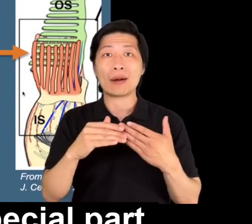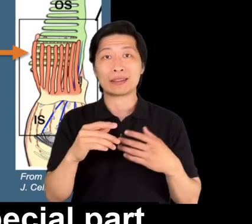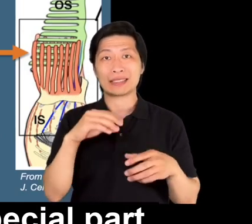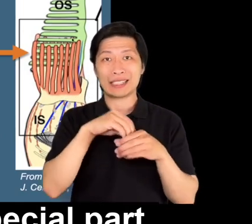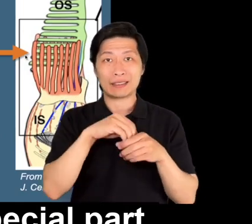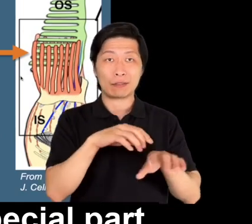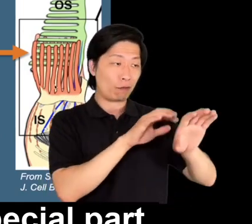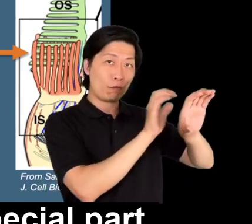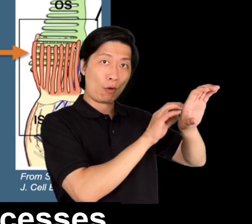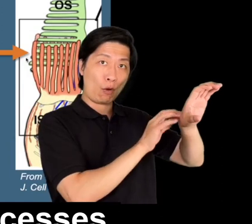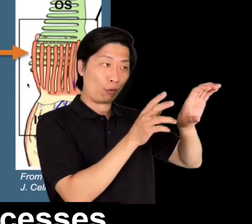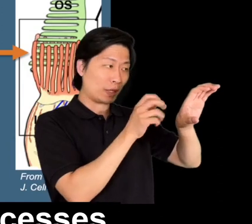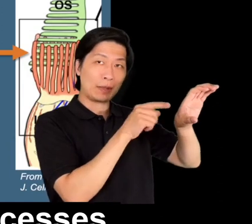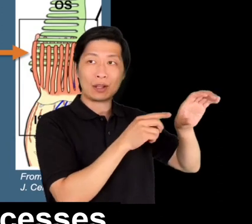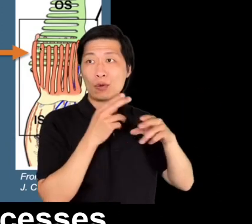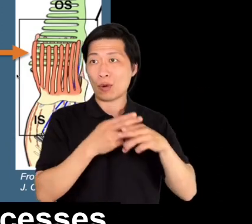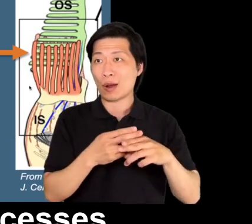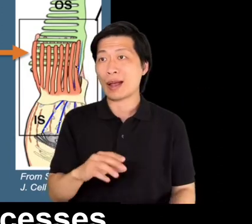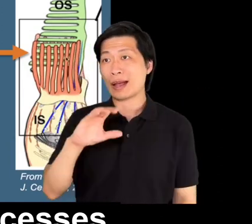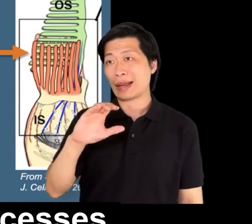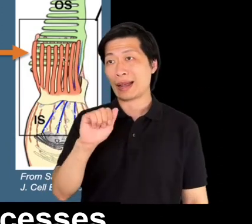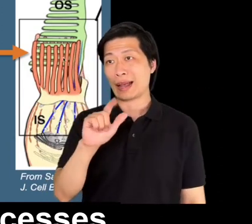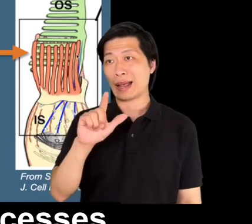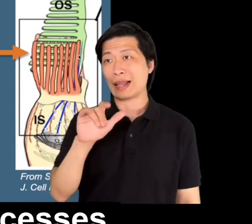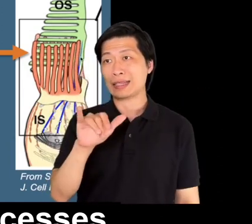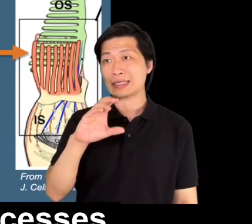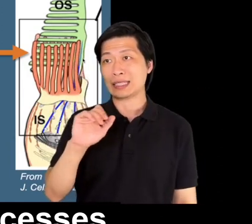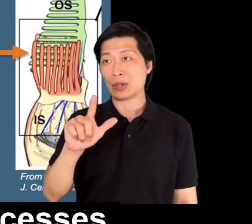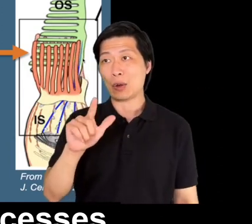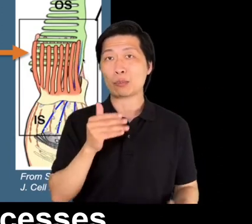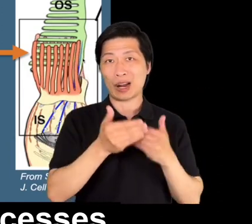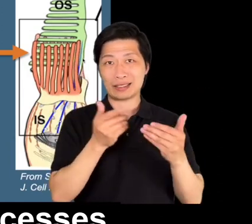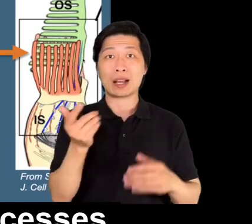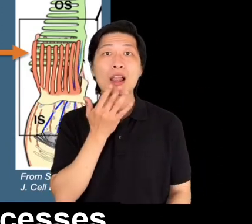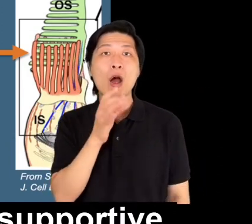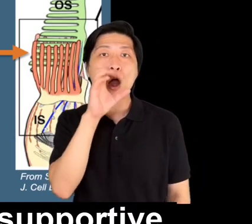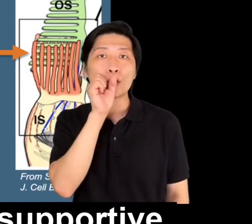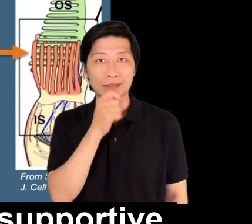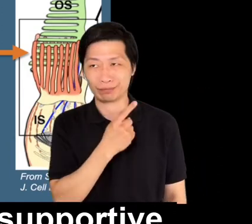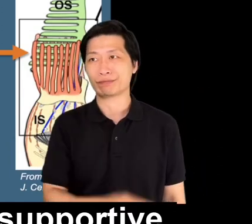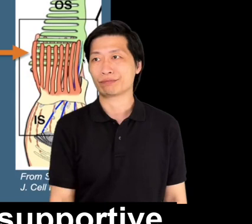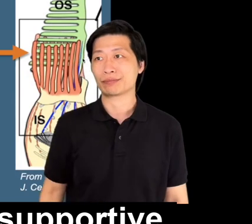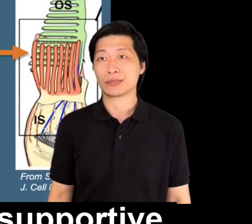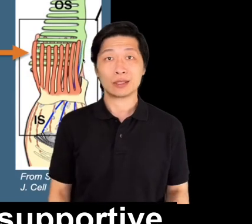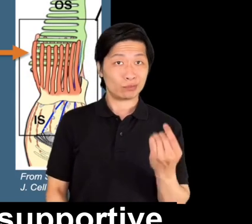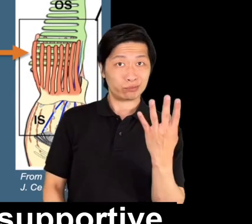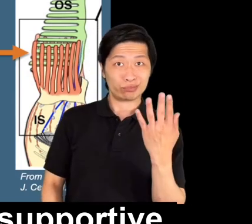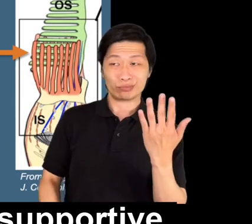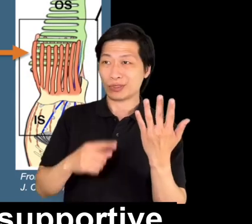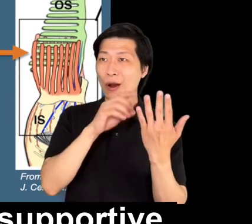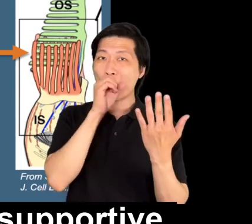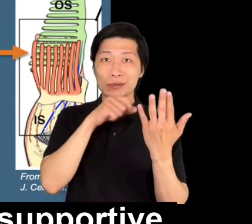here in orange. And these are very supportive for the outer segments of the